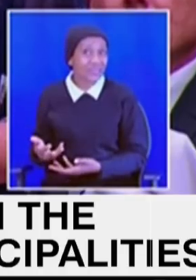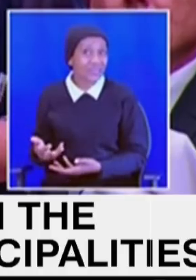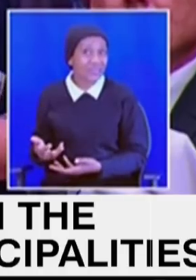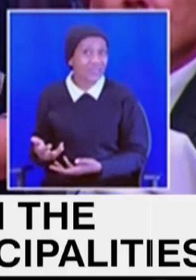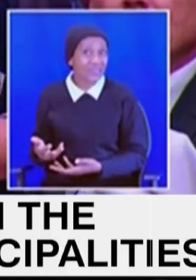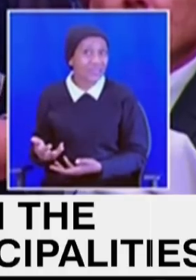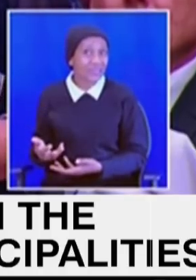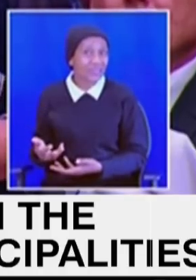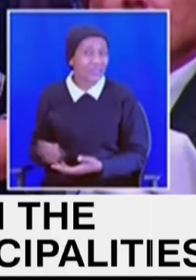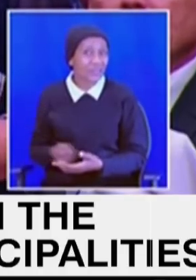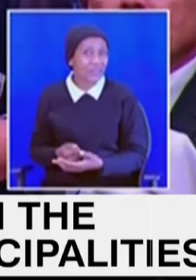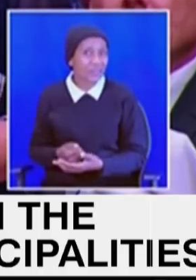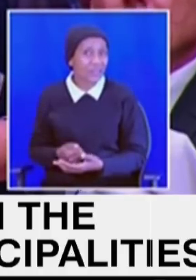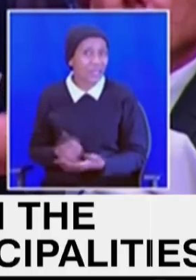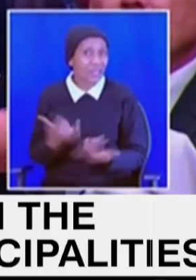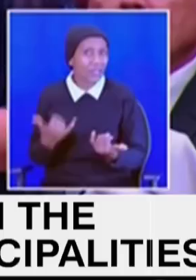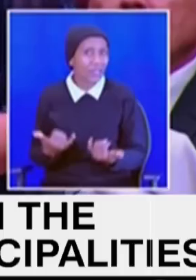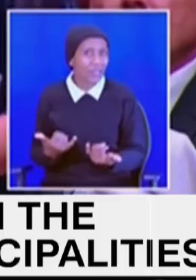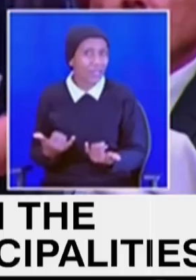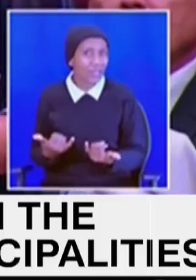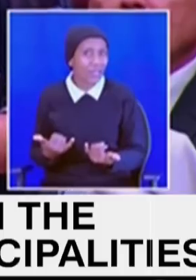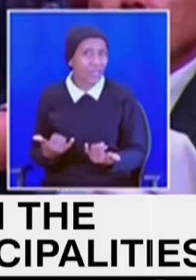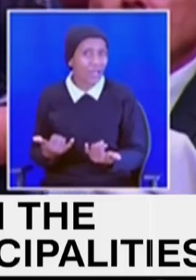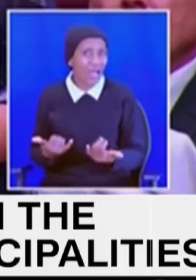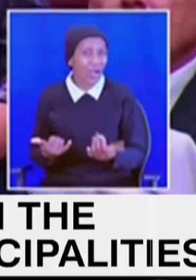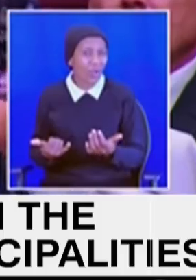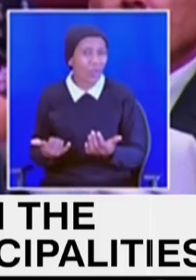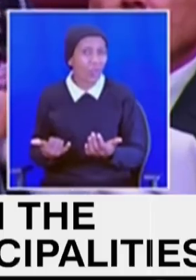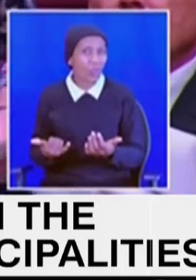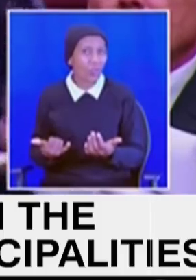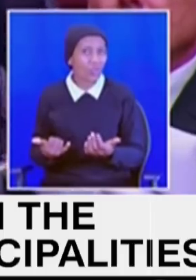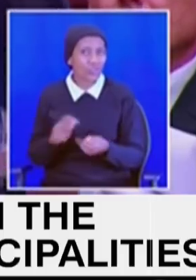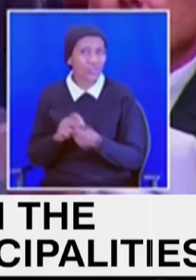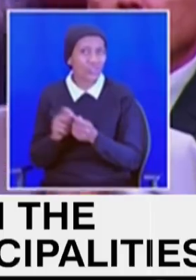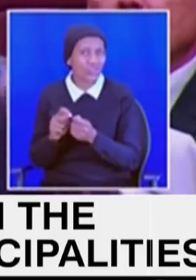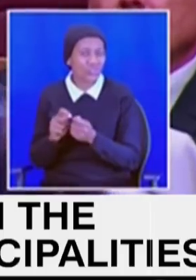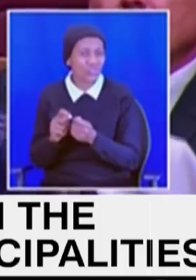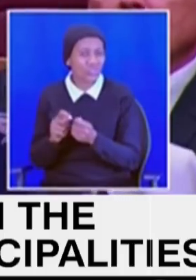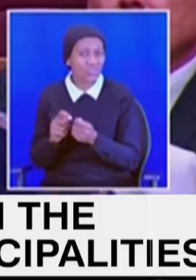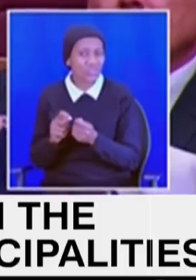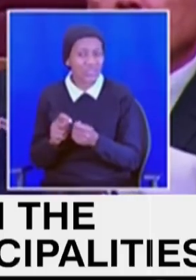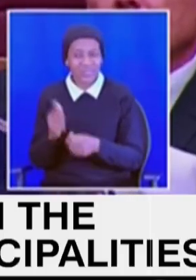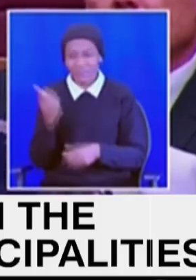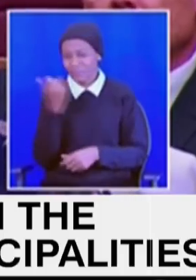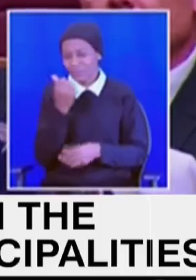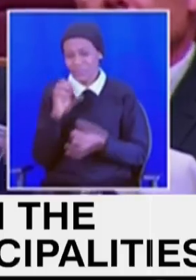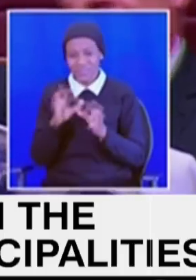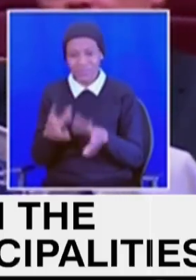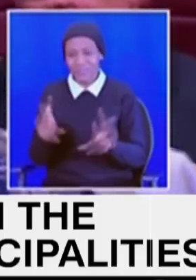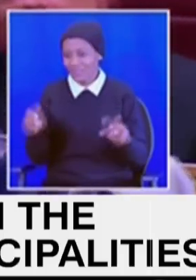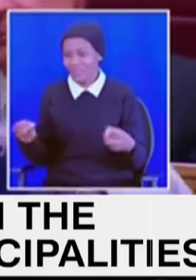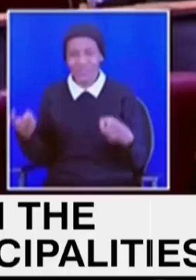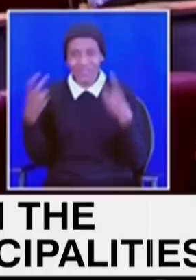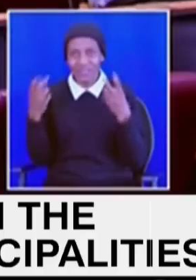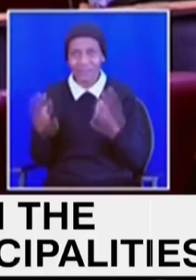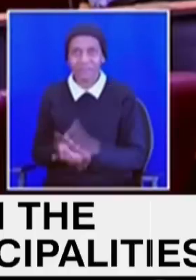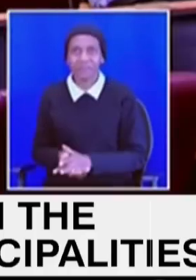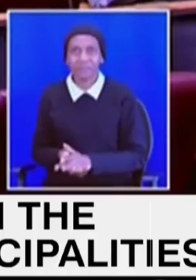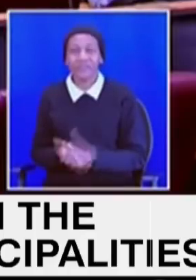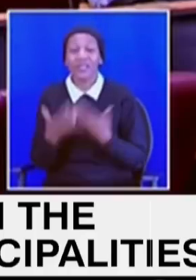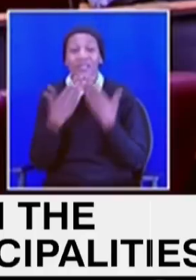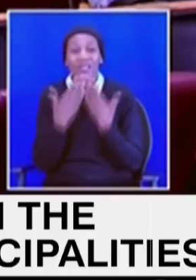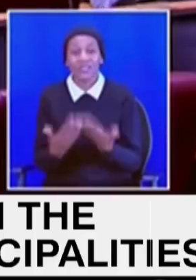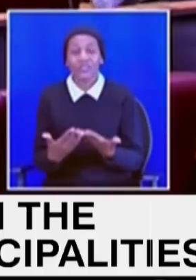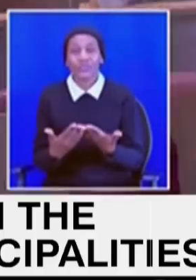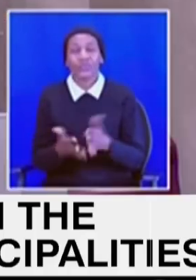Equity Amendment Act requirements? Thank you. Honourable Deputy President. Thank you very much,